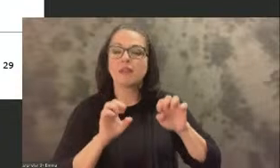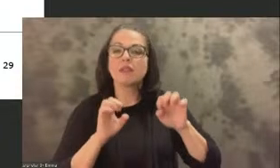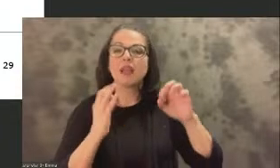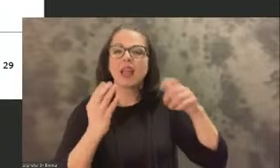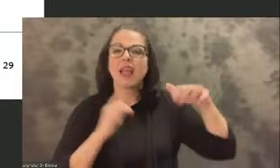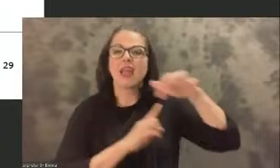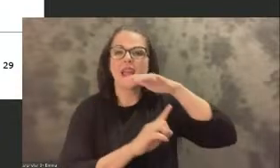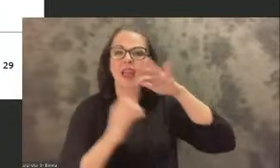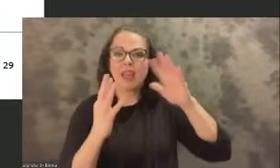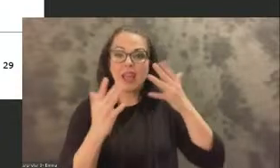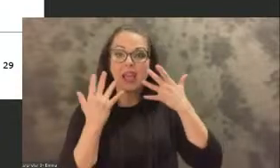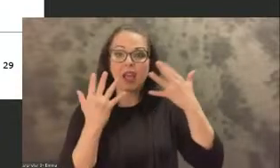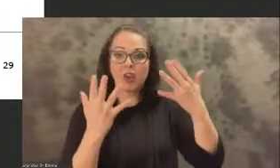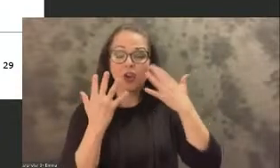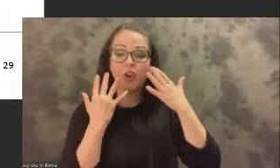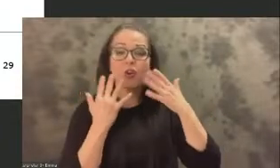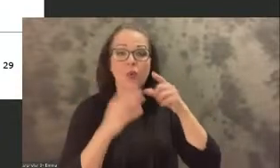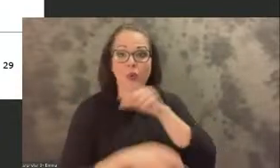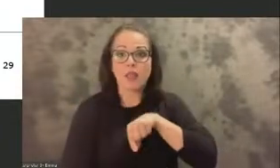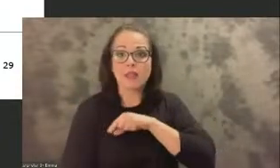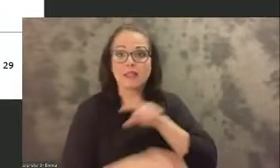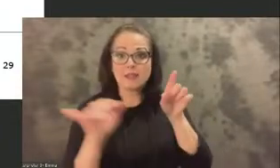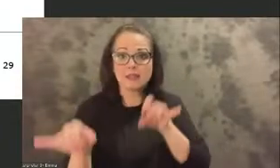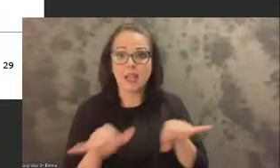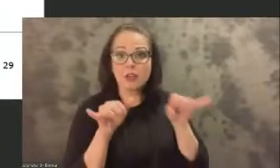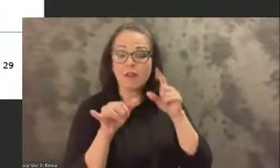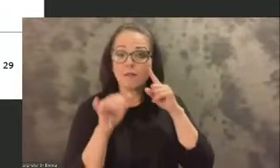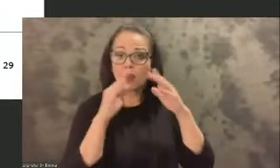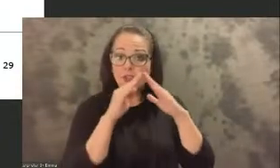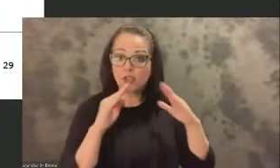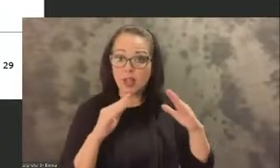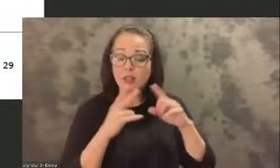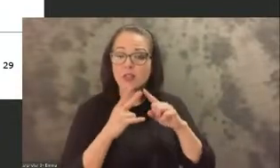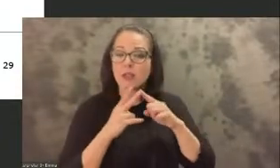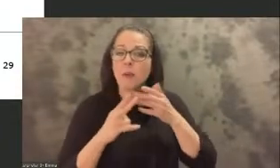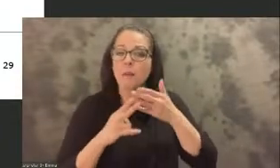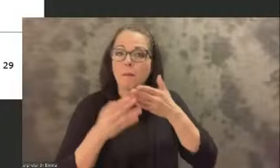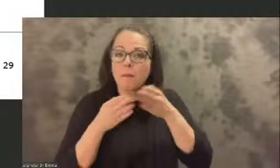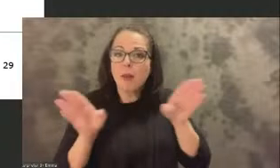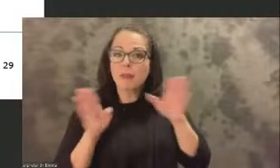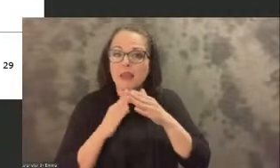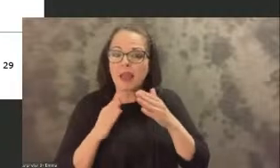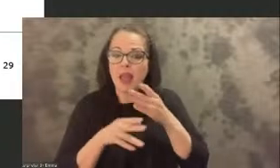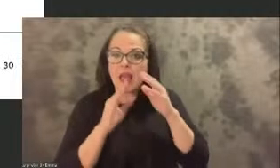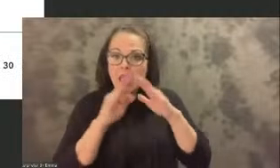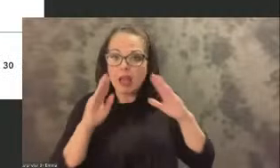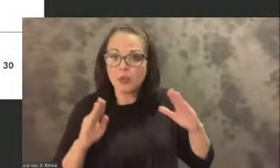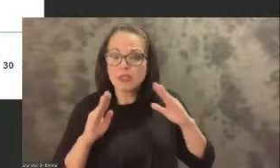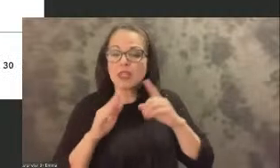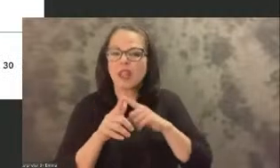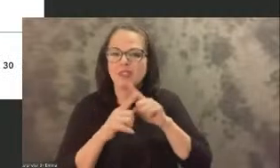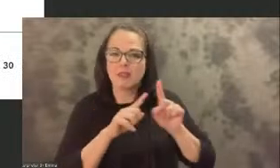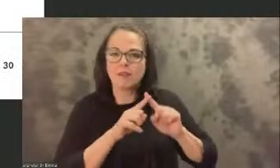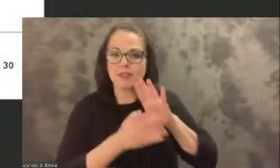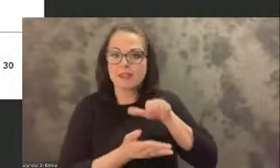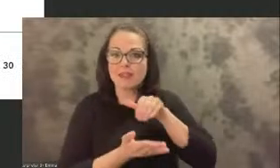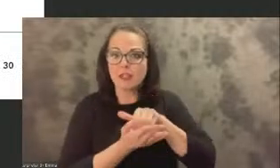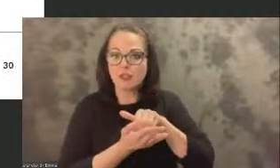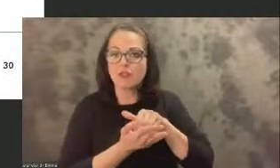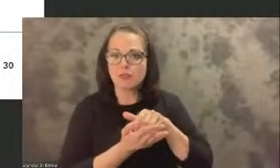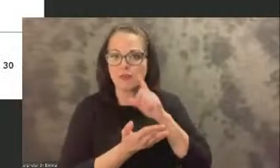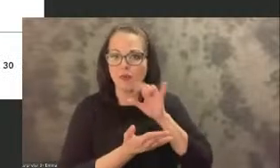standards for public housing, shelters, and other publicly funded centers. Can we go to the next slide?